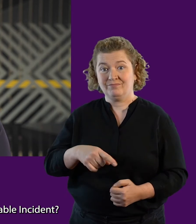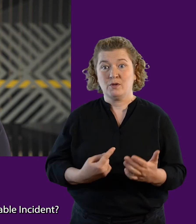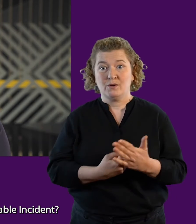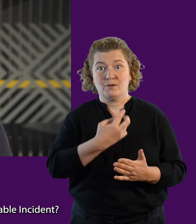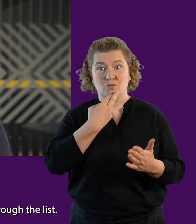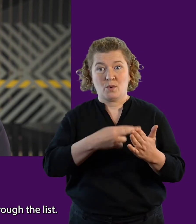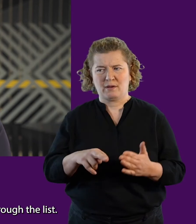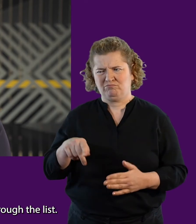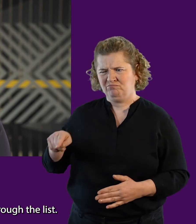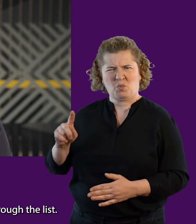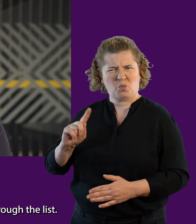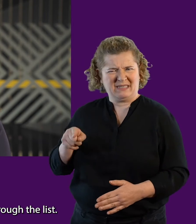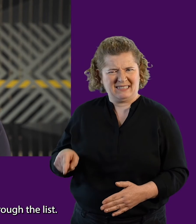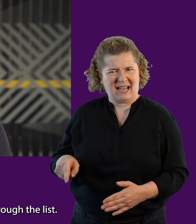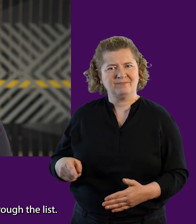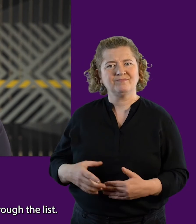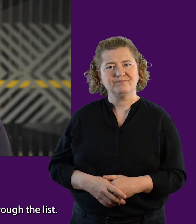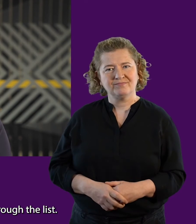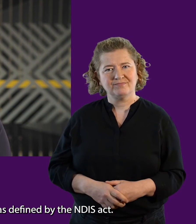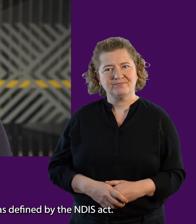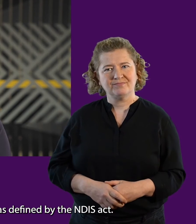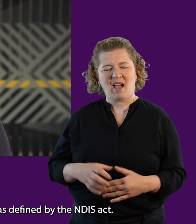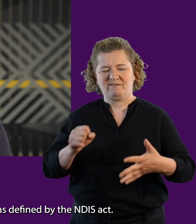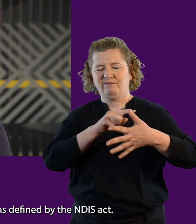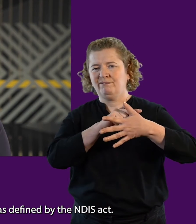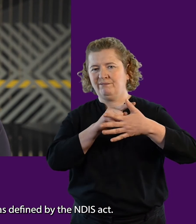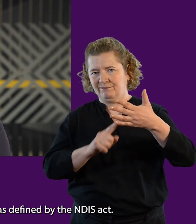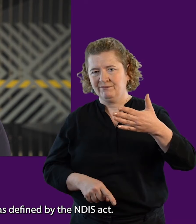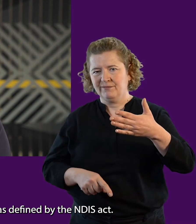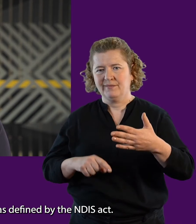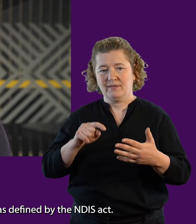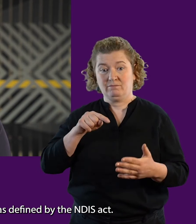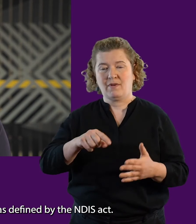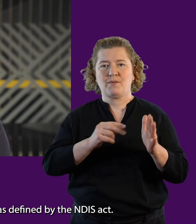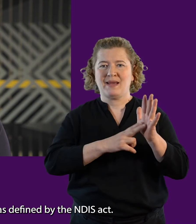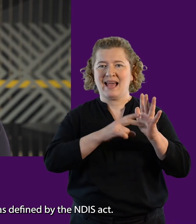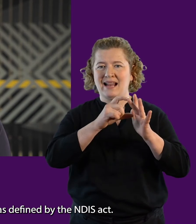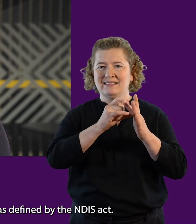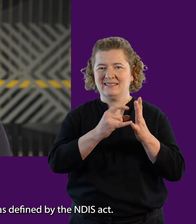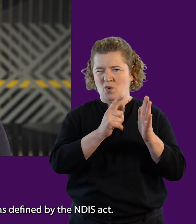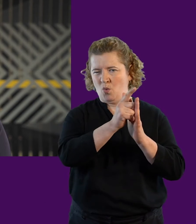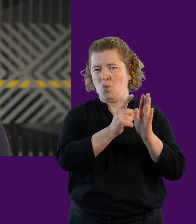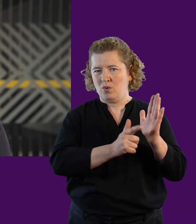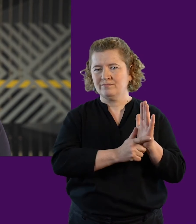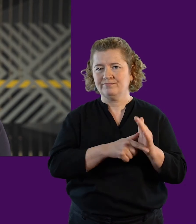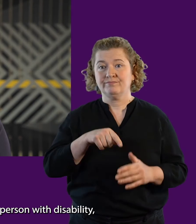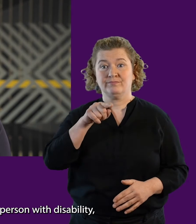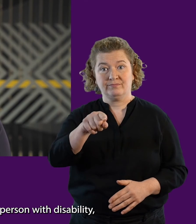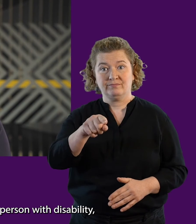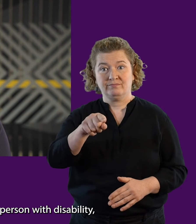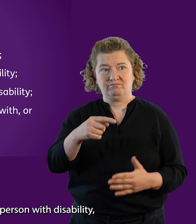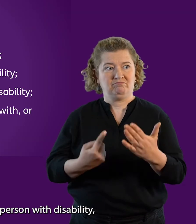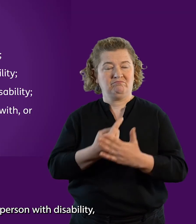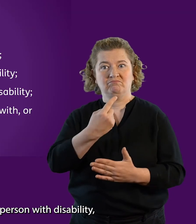incident? Let me take you through the list. These are reportable incidents as defined by the NDIS Act.